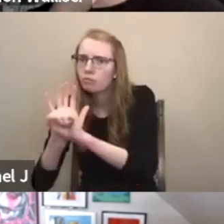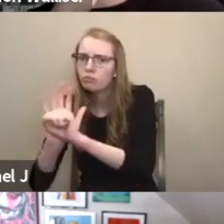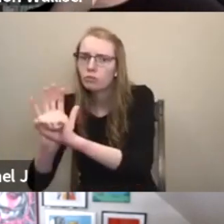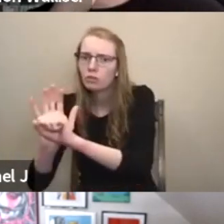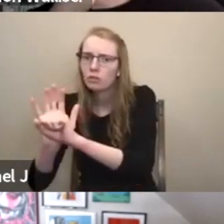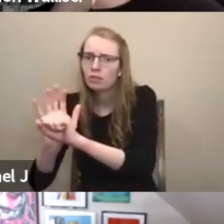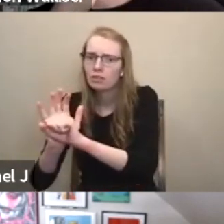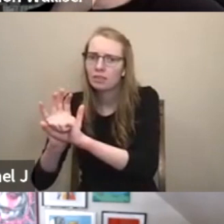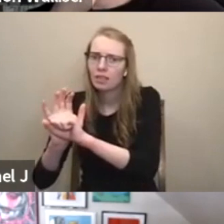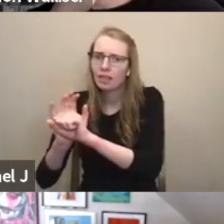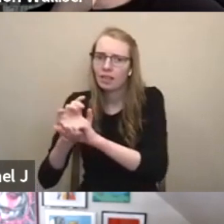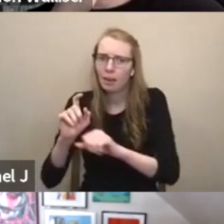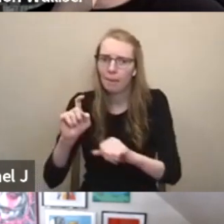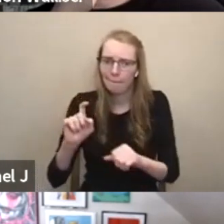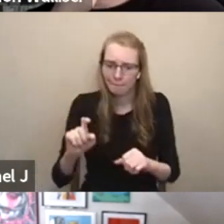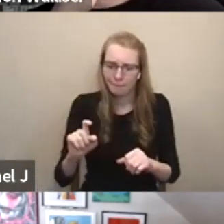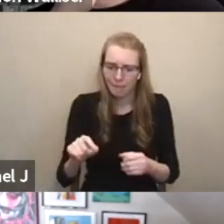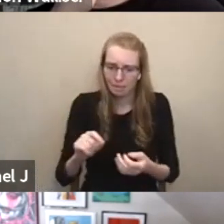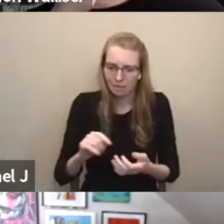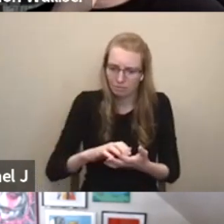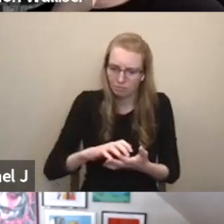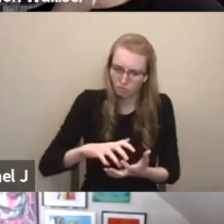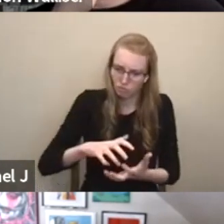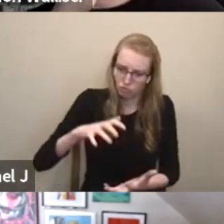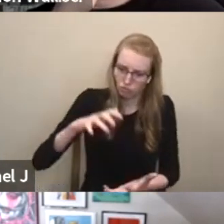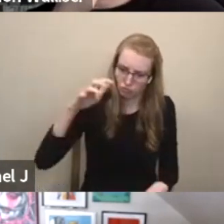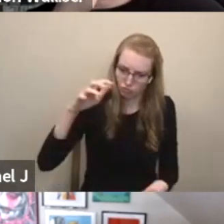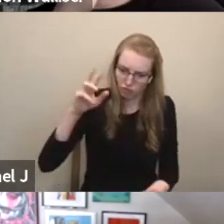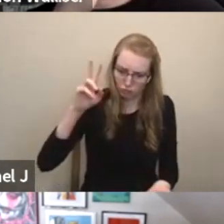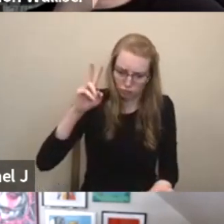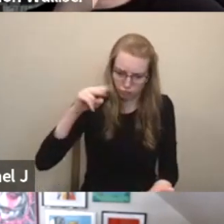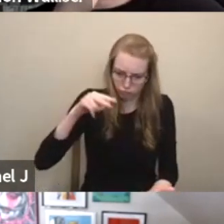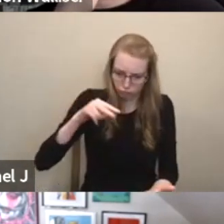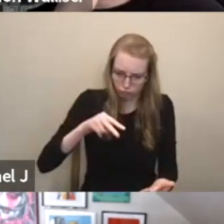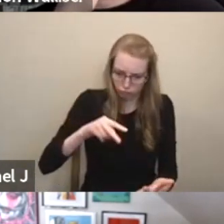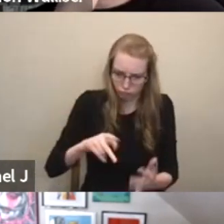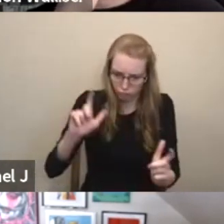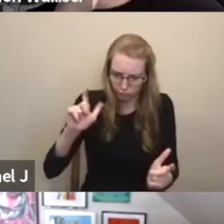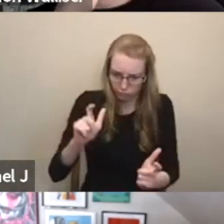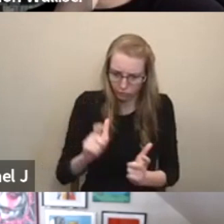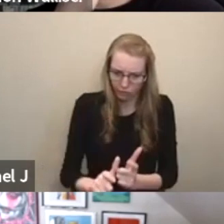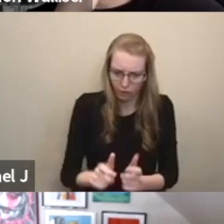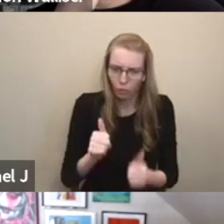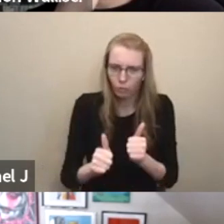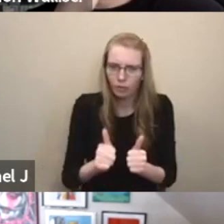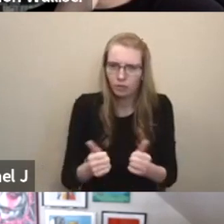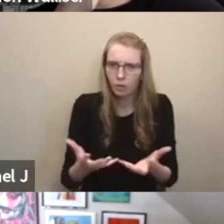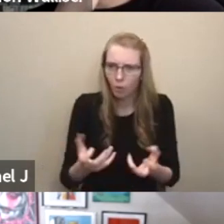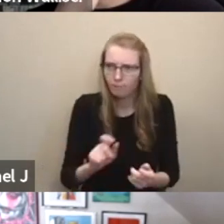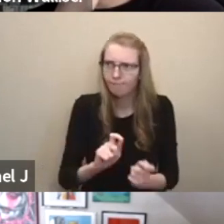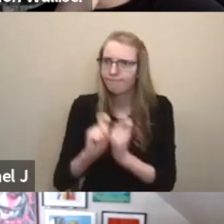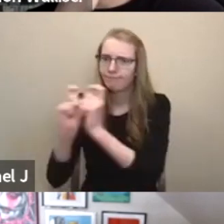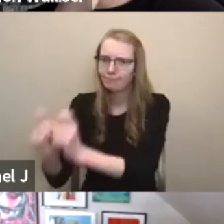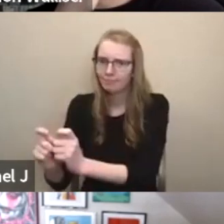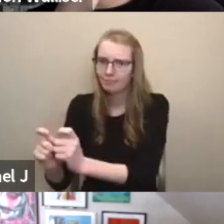delivery. Most of the main stage productions, or at least D stage productions I have gotten, a lot